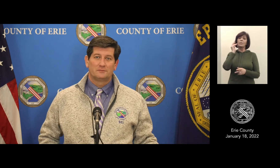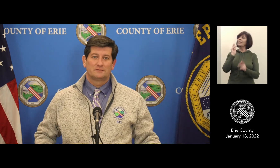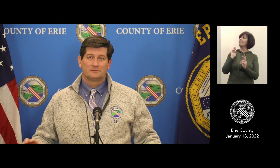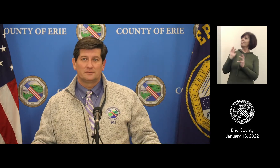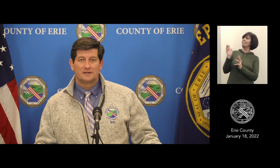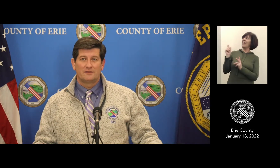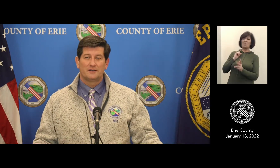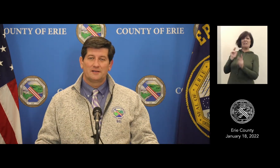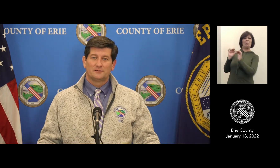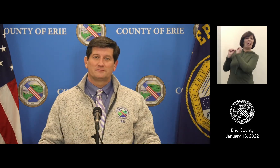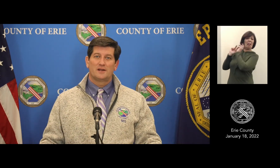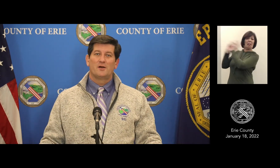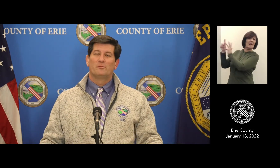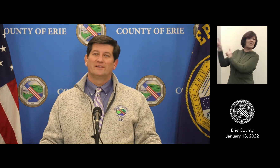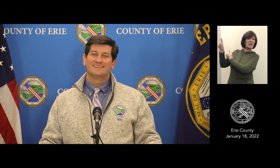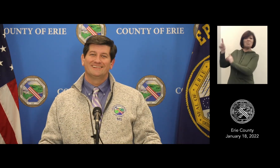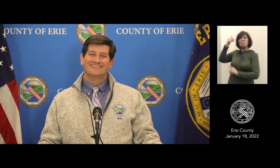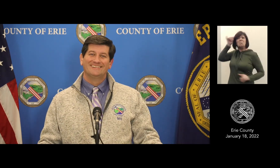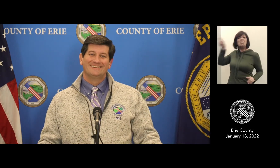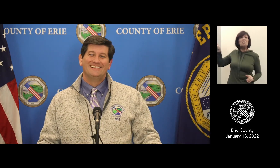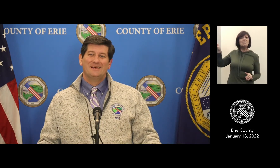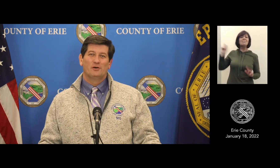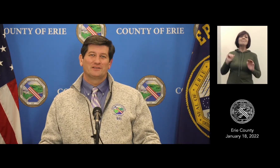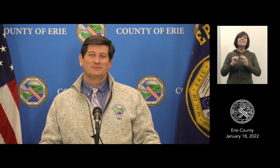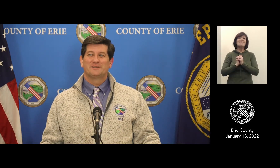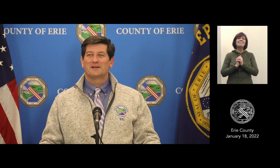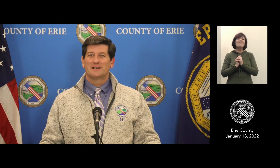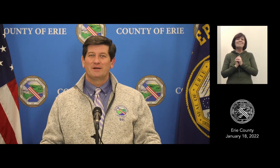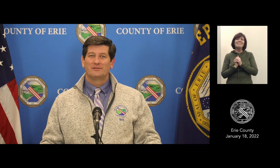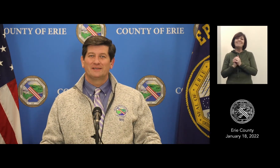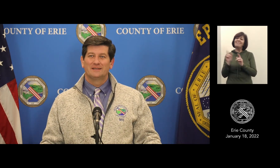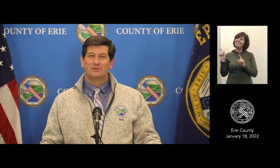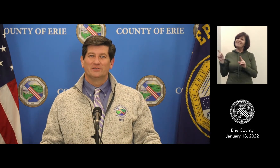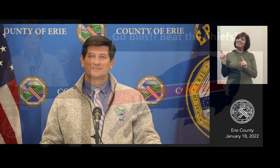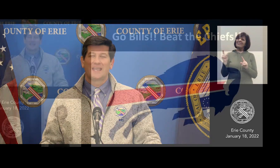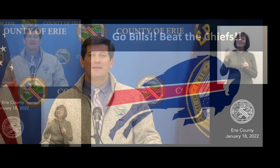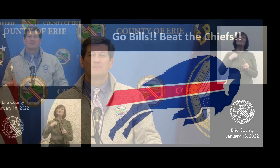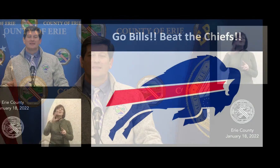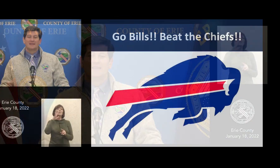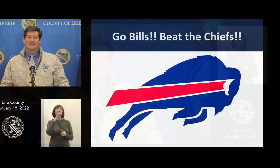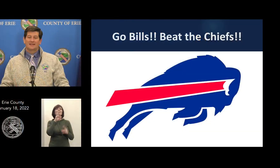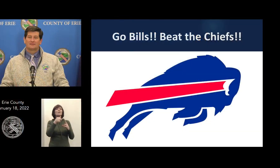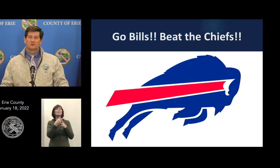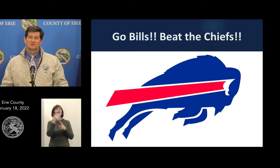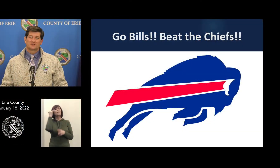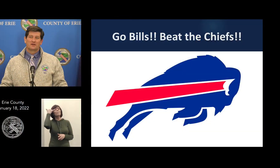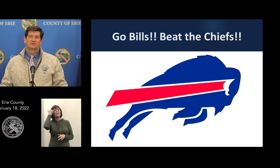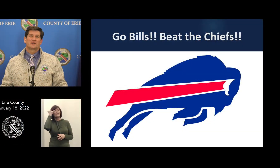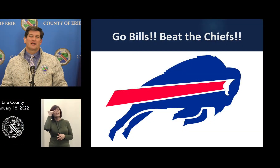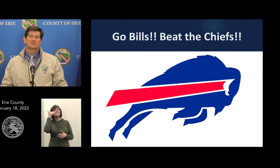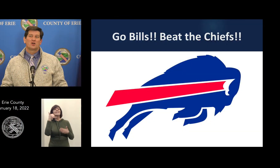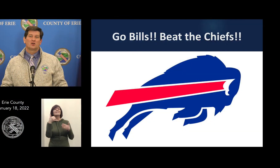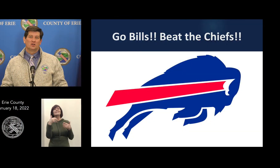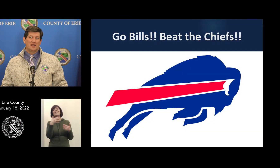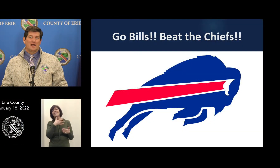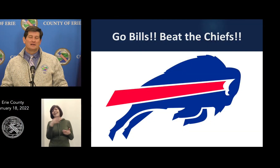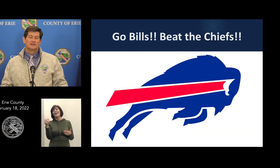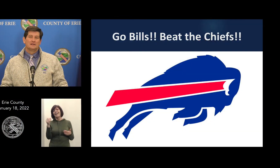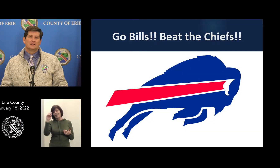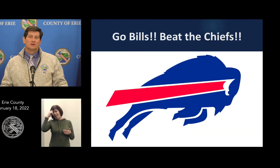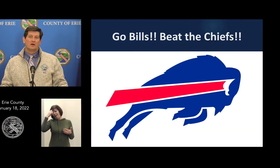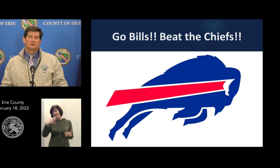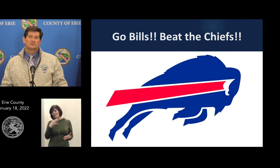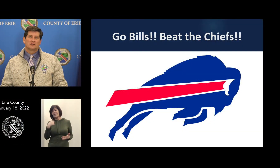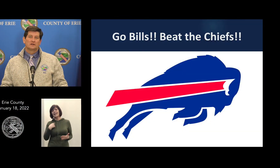on the screen, we don't need to have anything else for now, but we'll also be talking about the Bills game. And of course, the governor and I talk a